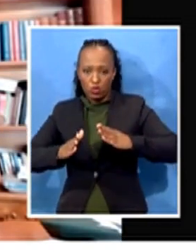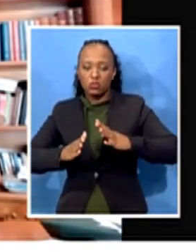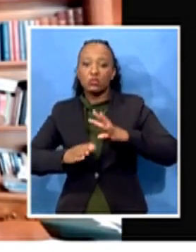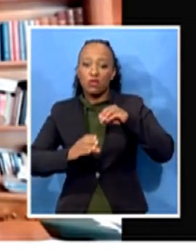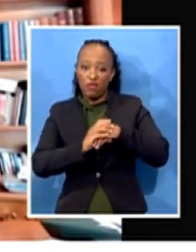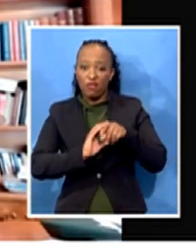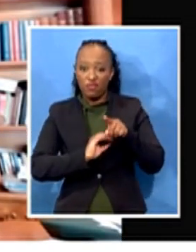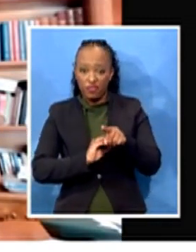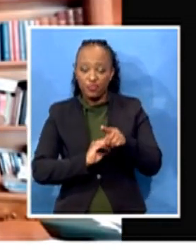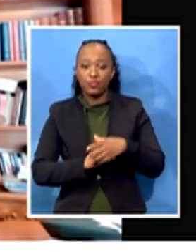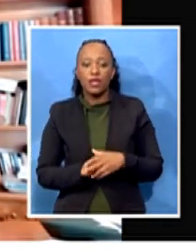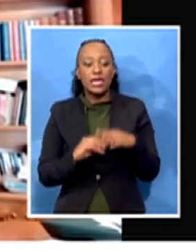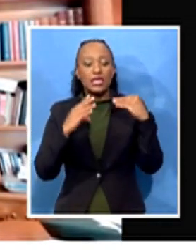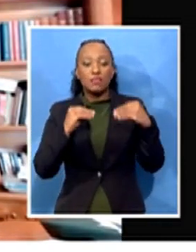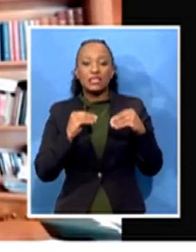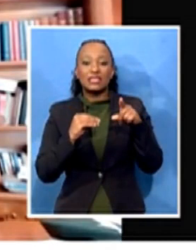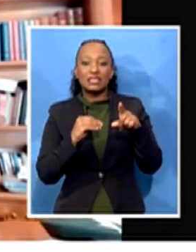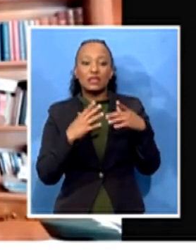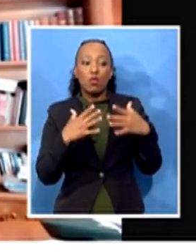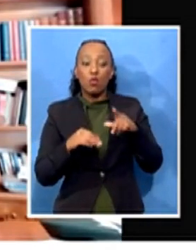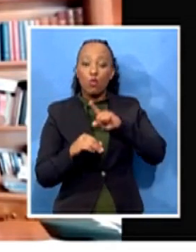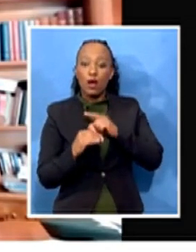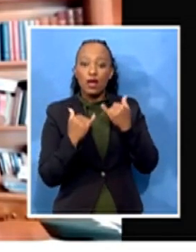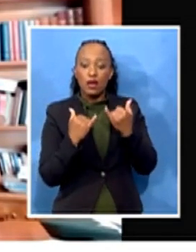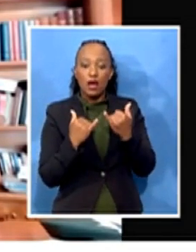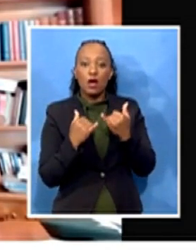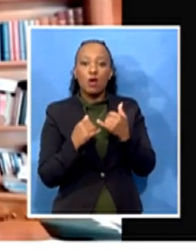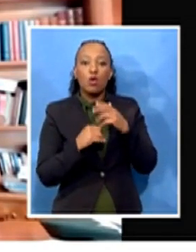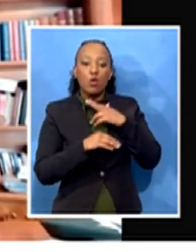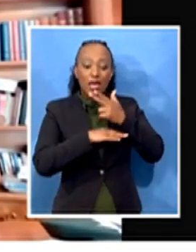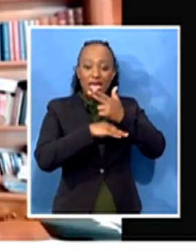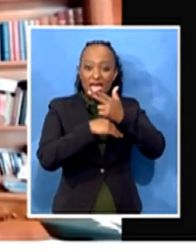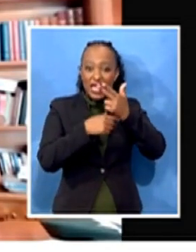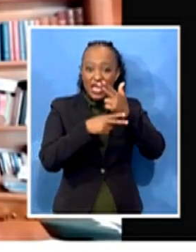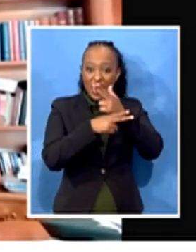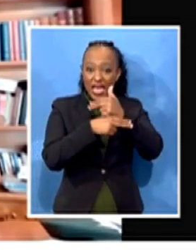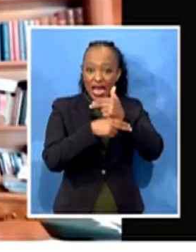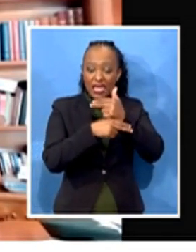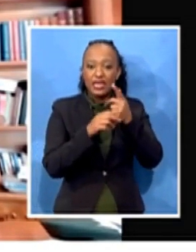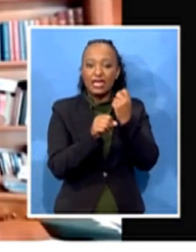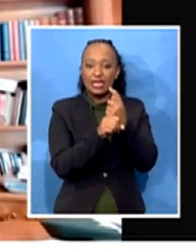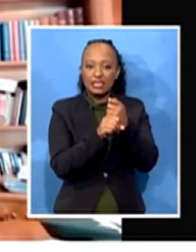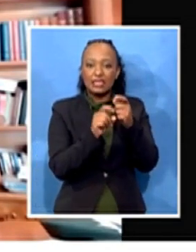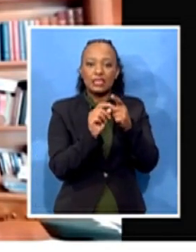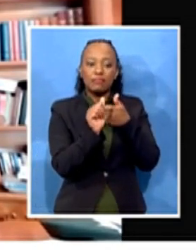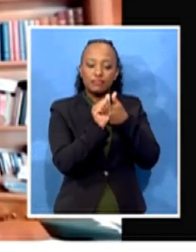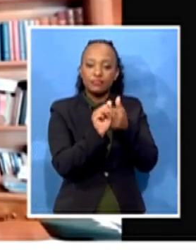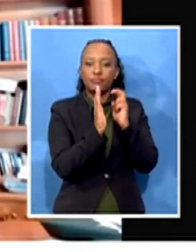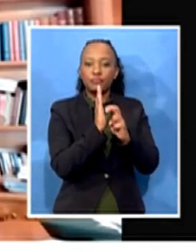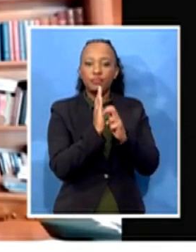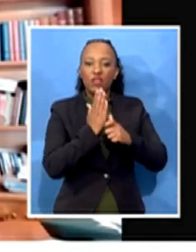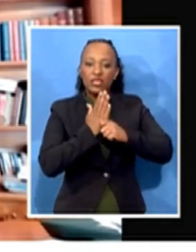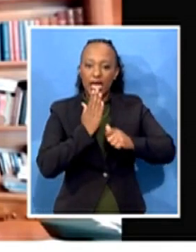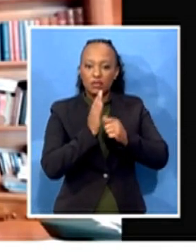of e-hailing services, and compliance with tax laws. We also need to